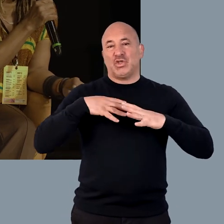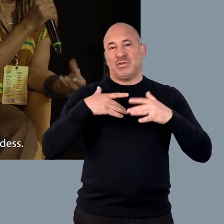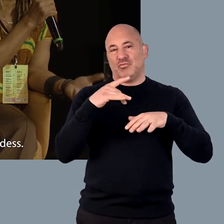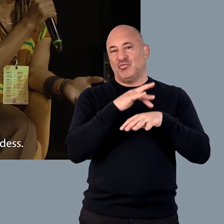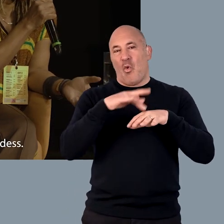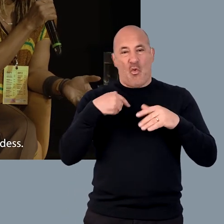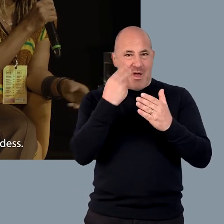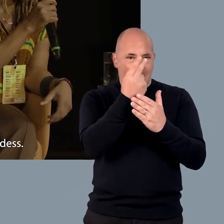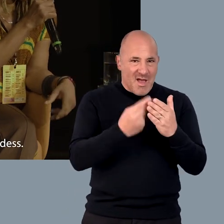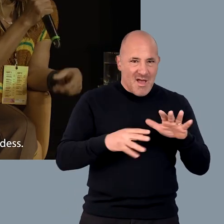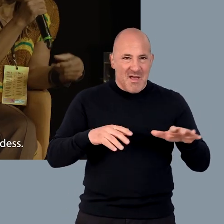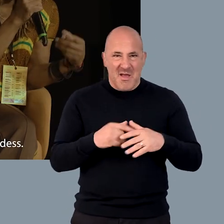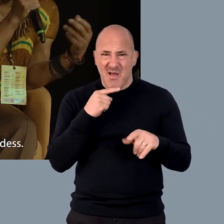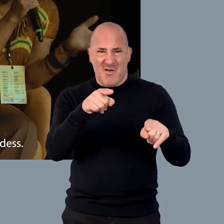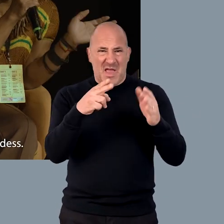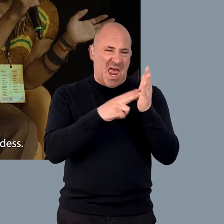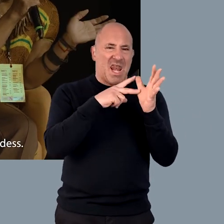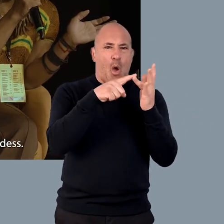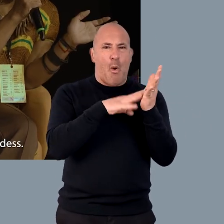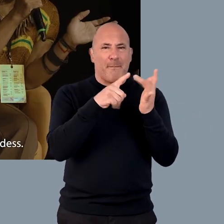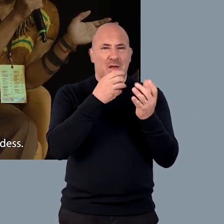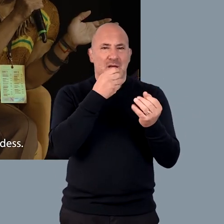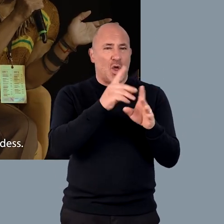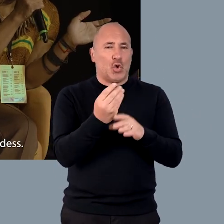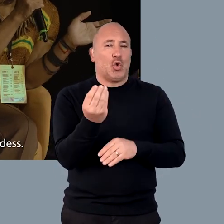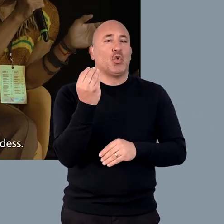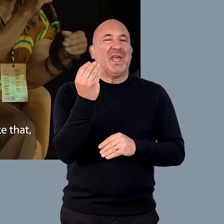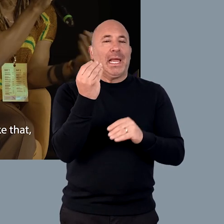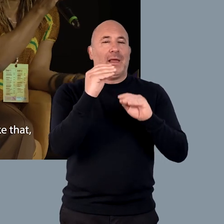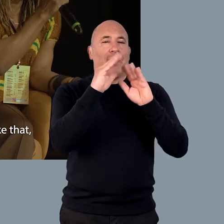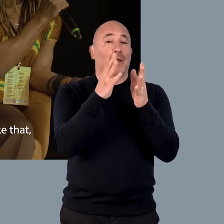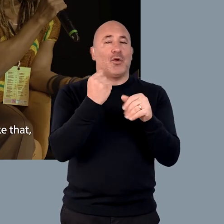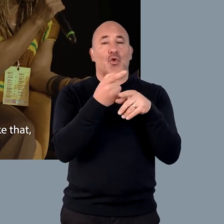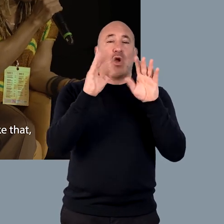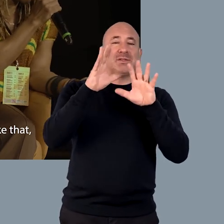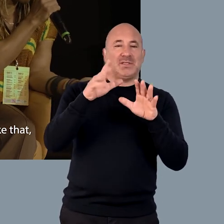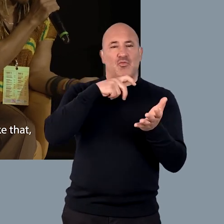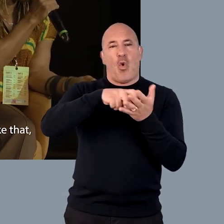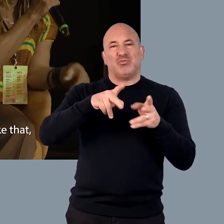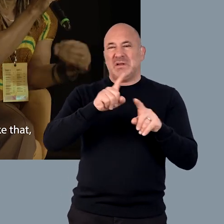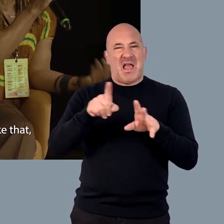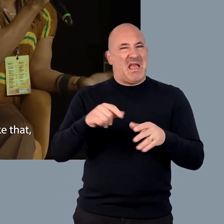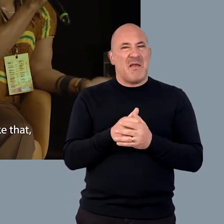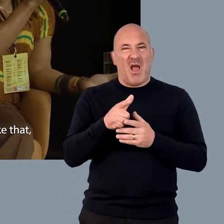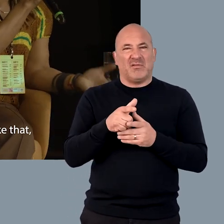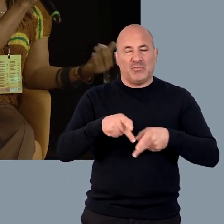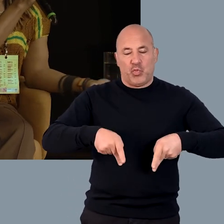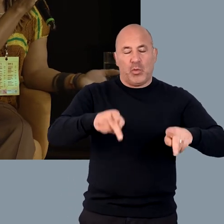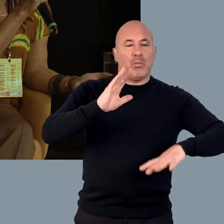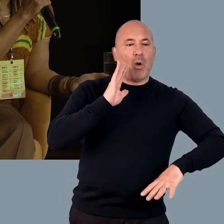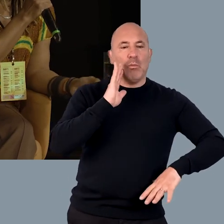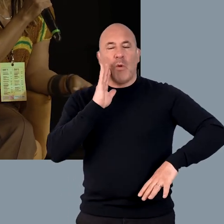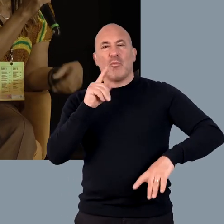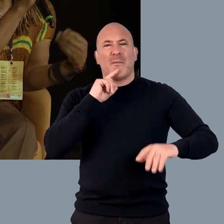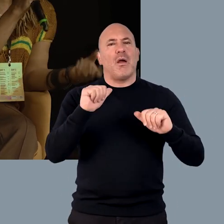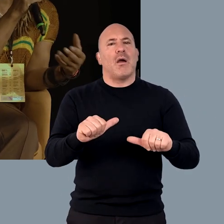a fashion show. And I think, well, Naomi would look amazing as a Greek goddess. She's never going to walk down the street like that, but she's comfortable on the